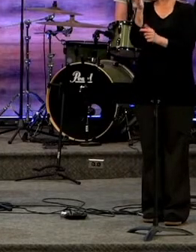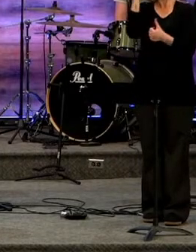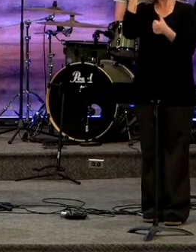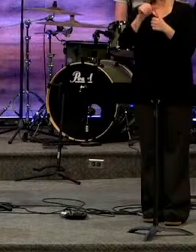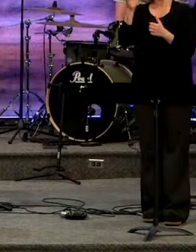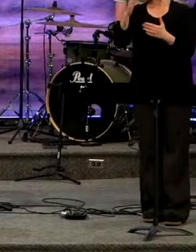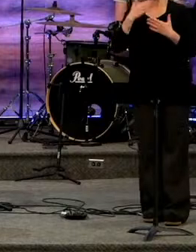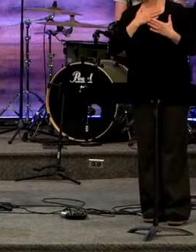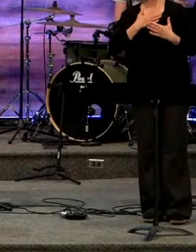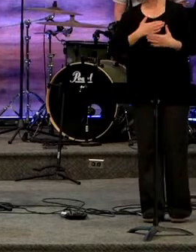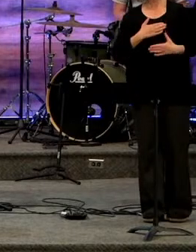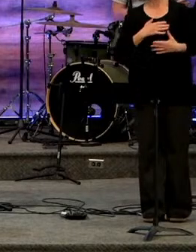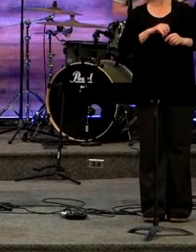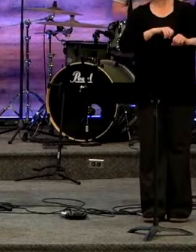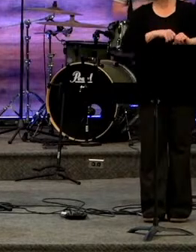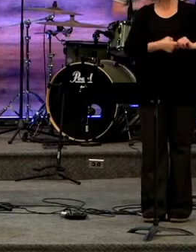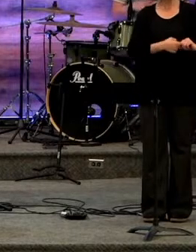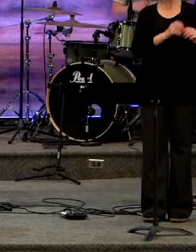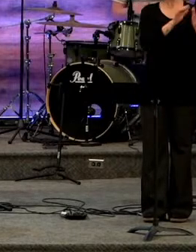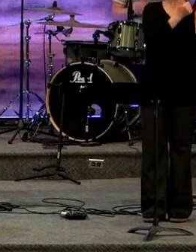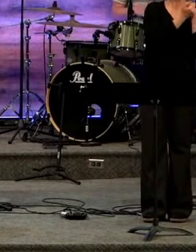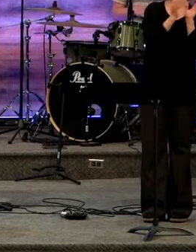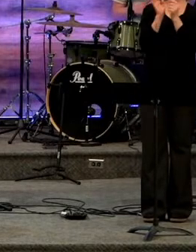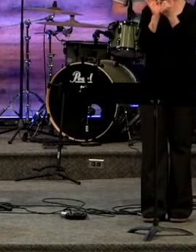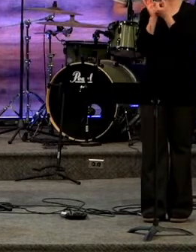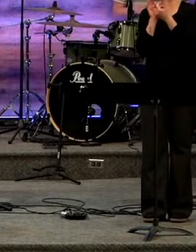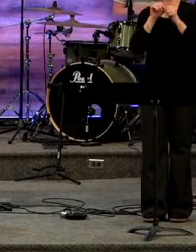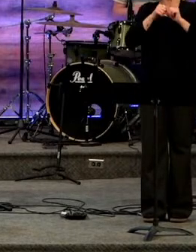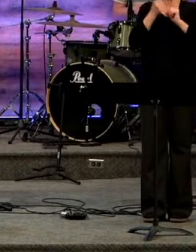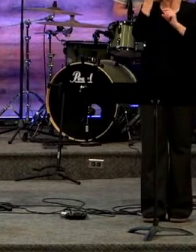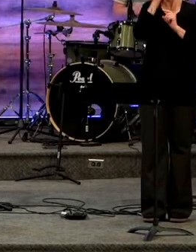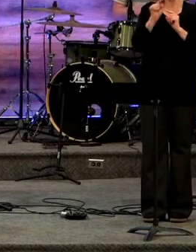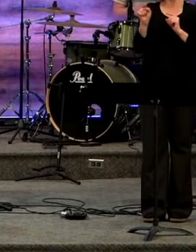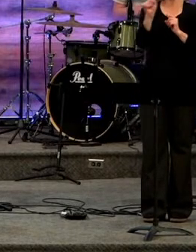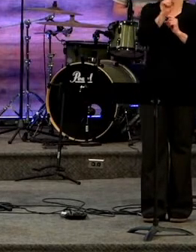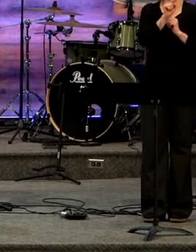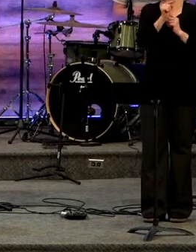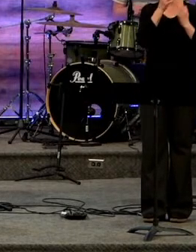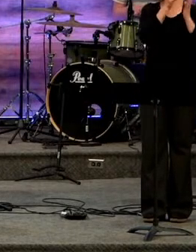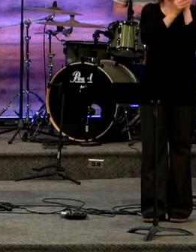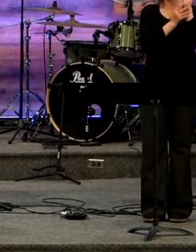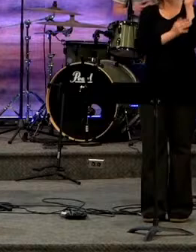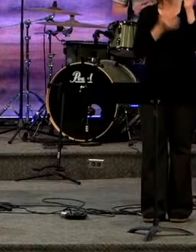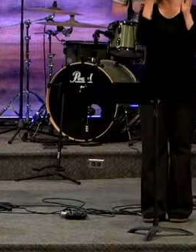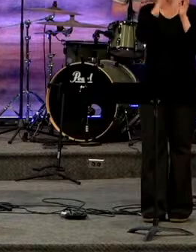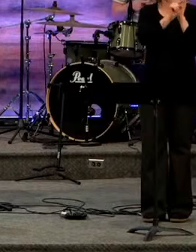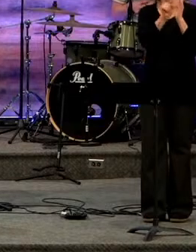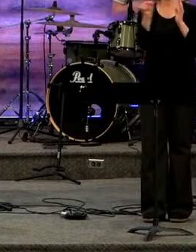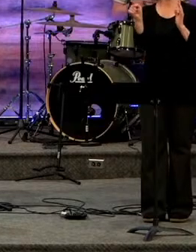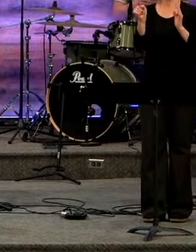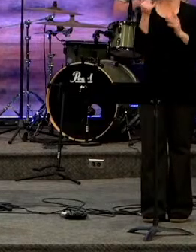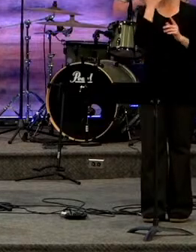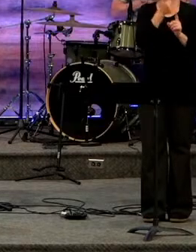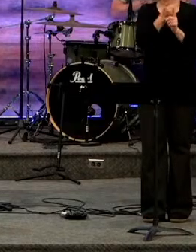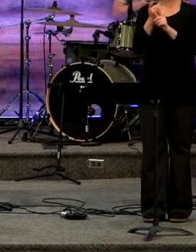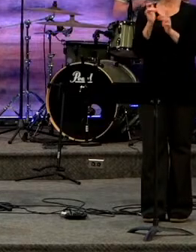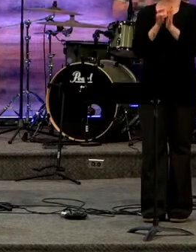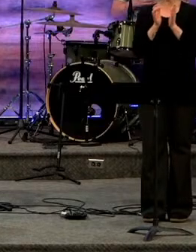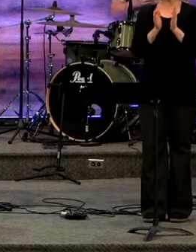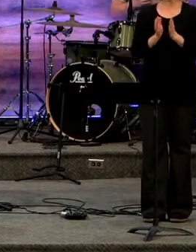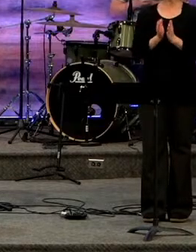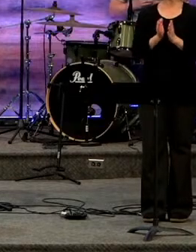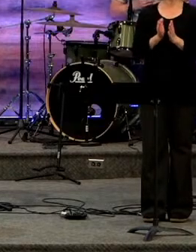broken for you on the cross, his blood shed for you. If you are a Christian, then this meal, see this as an opportunity to begin